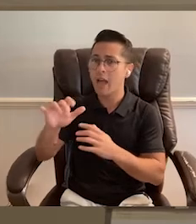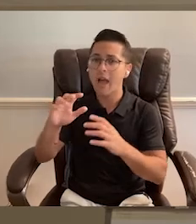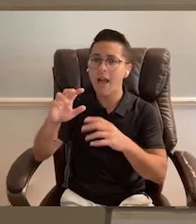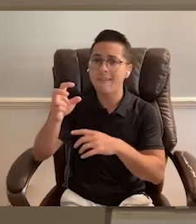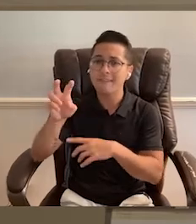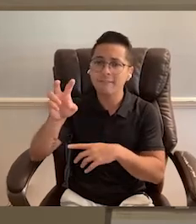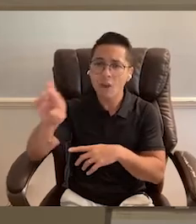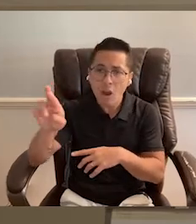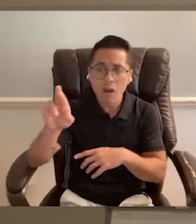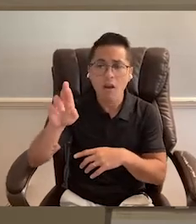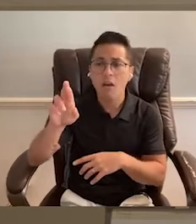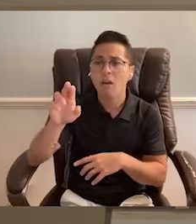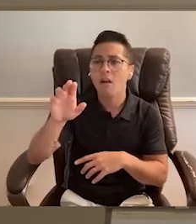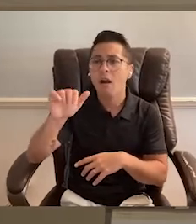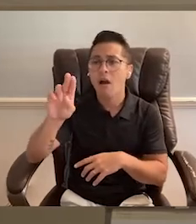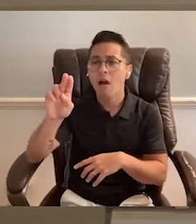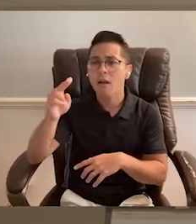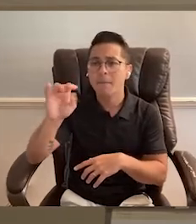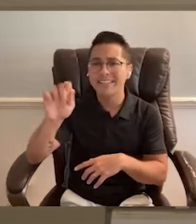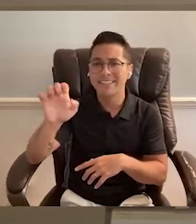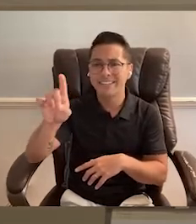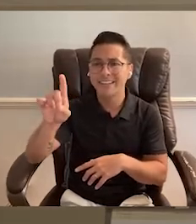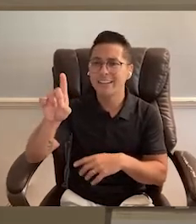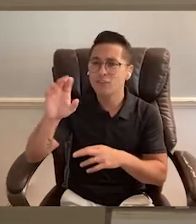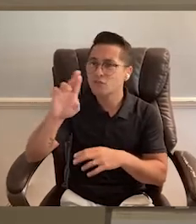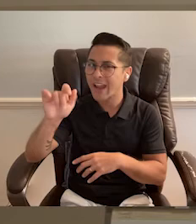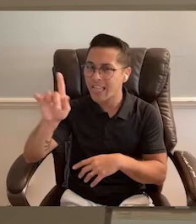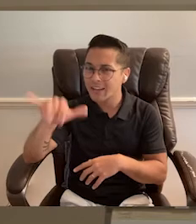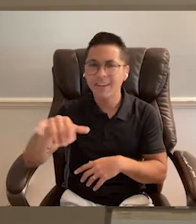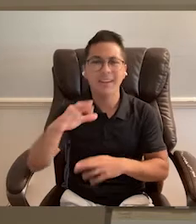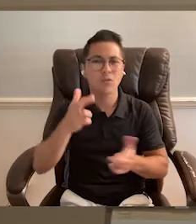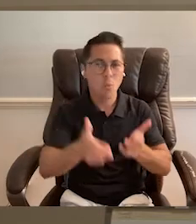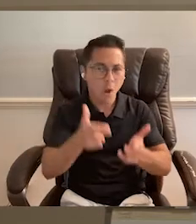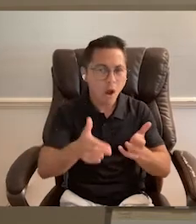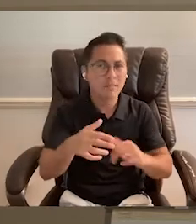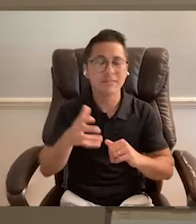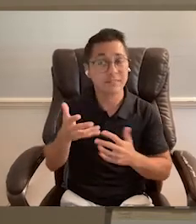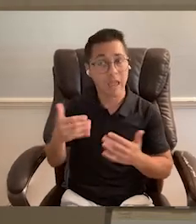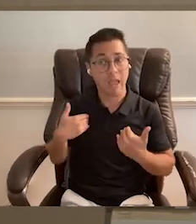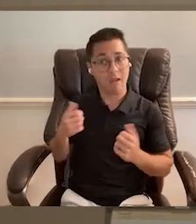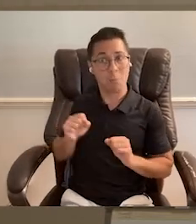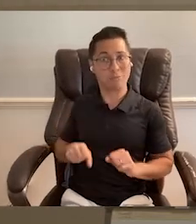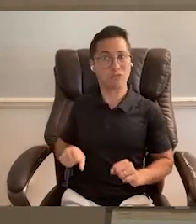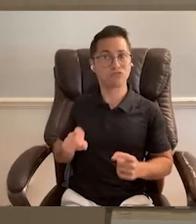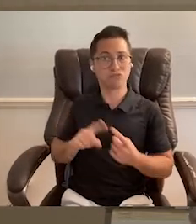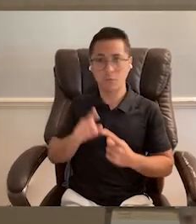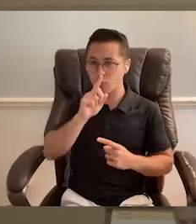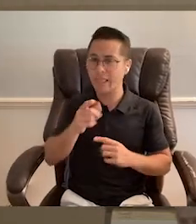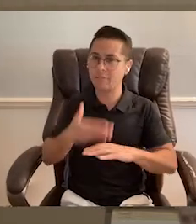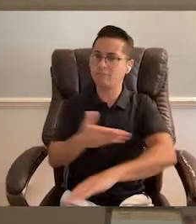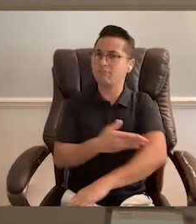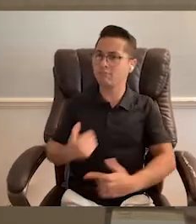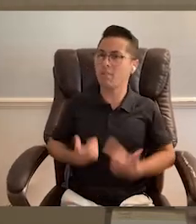towards final semester mechanical engineering students. They're required, as part of their curriculum, they're required to